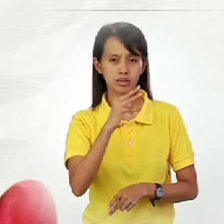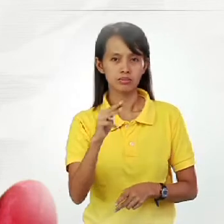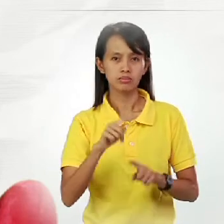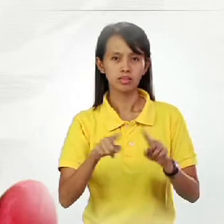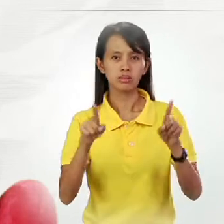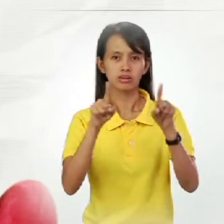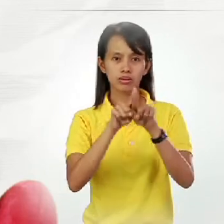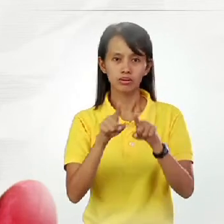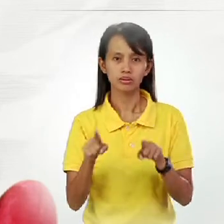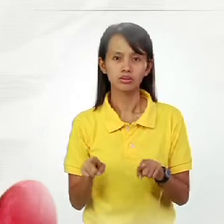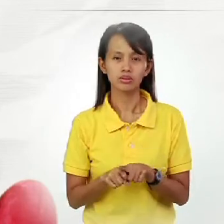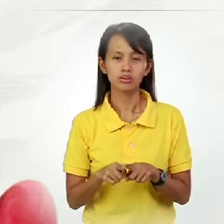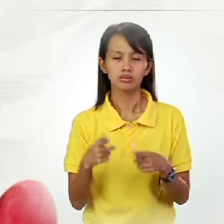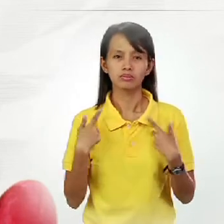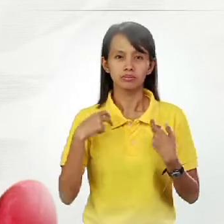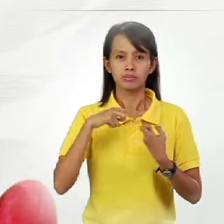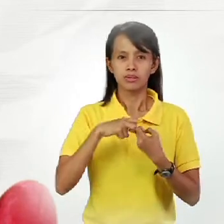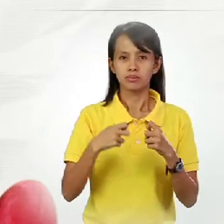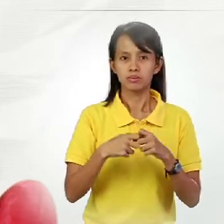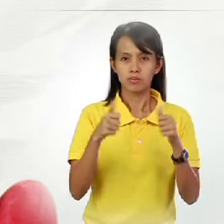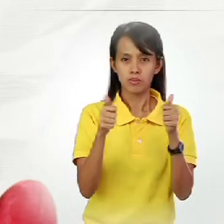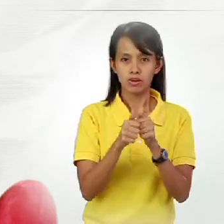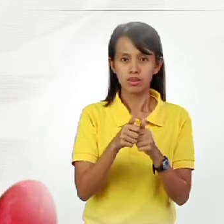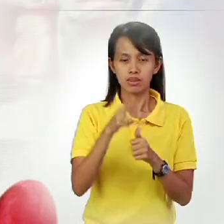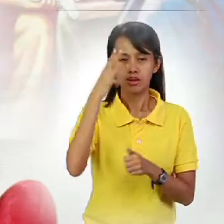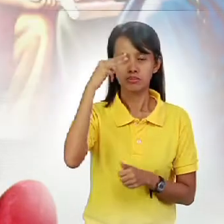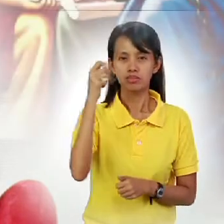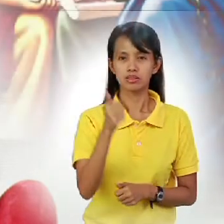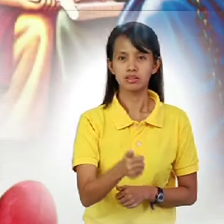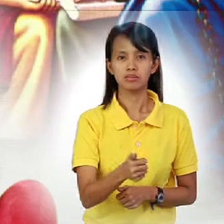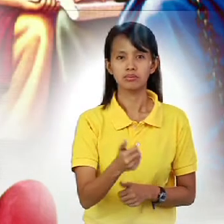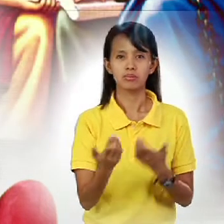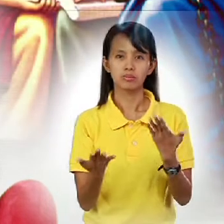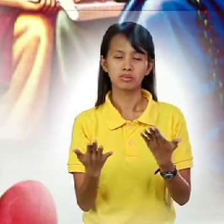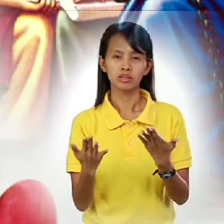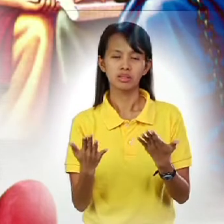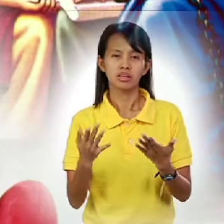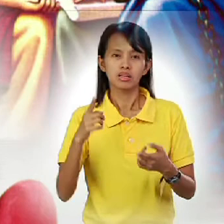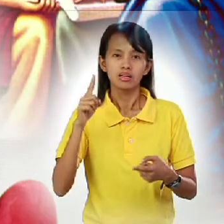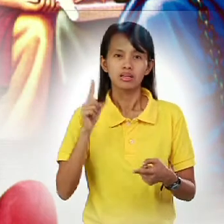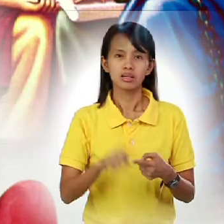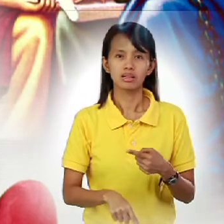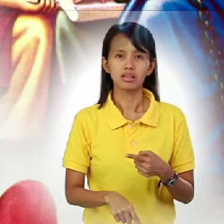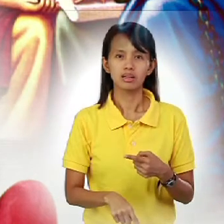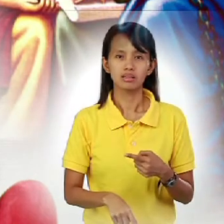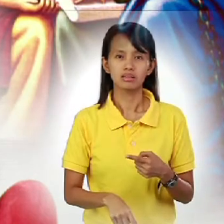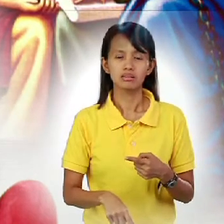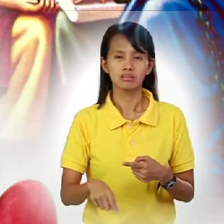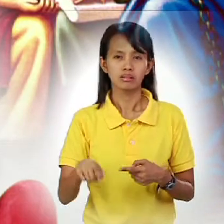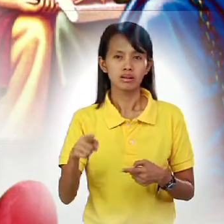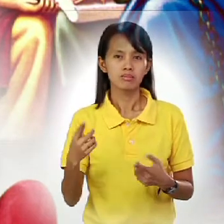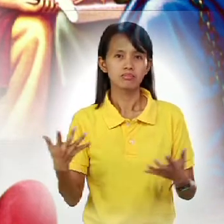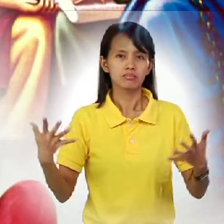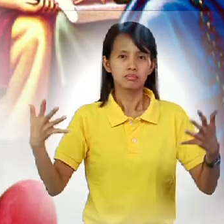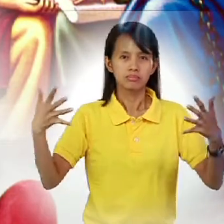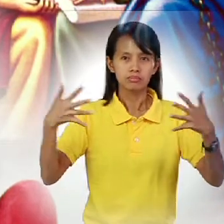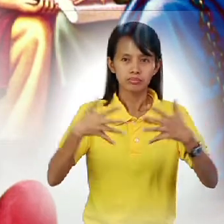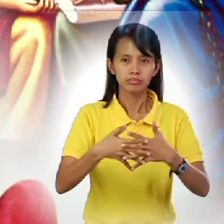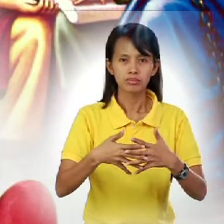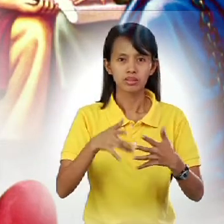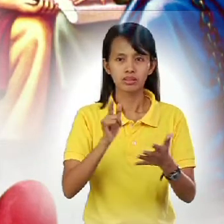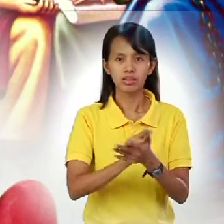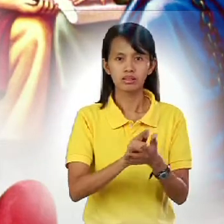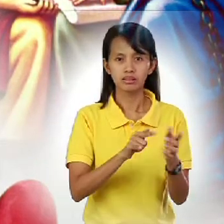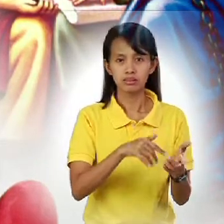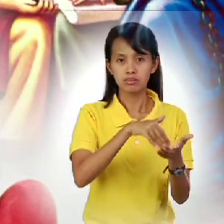him, but he was also struggling with himself. Probably he could not reconcile the fact that